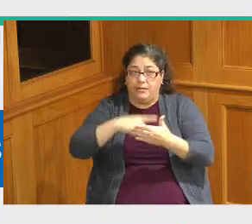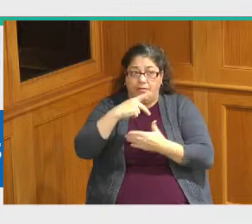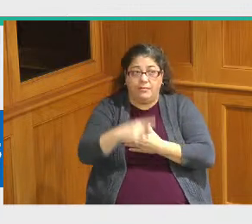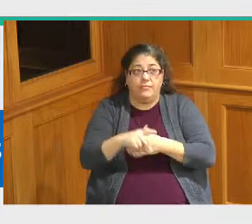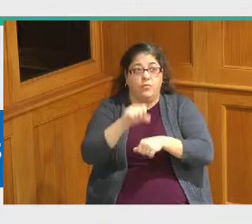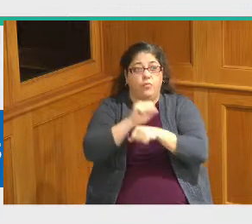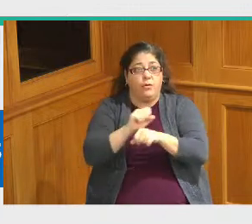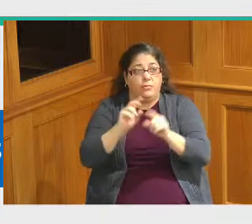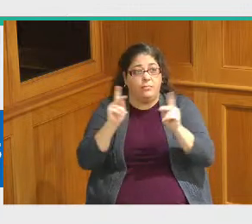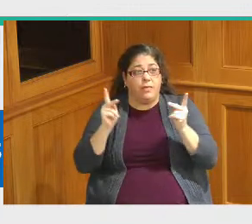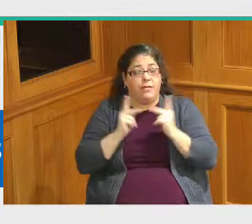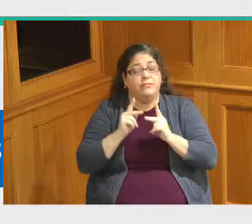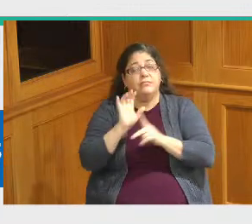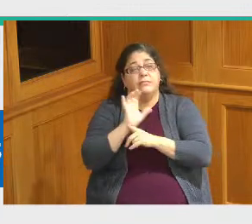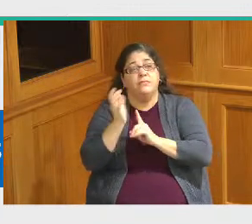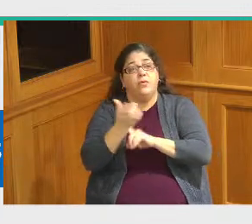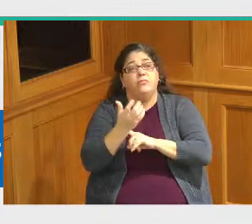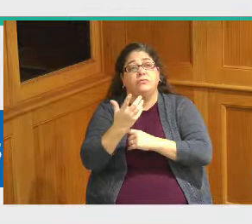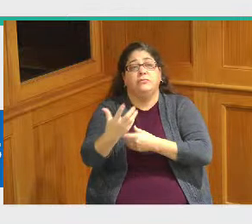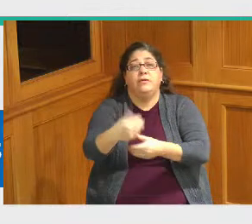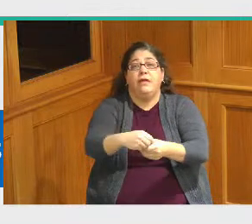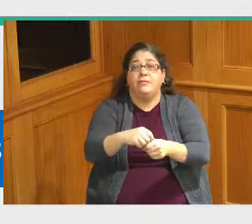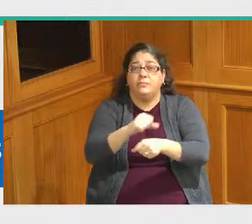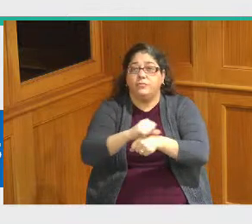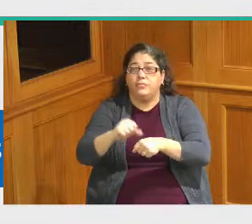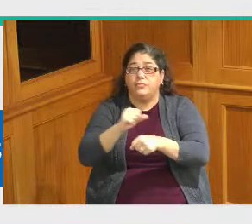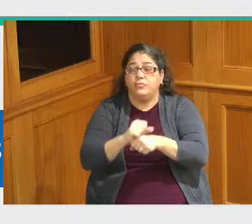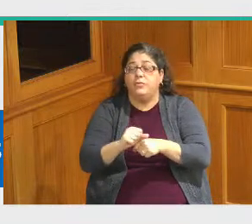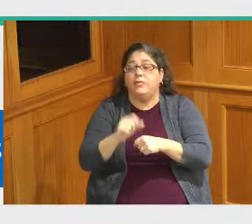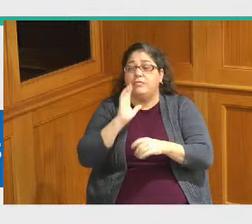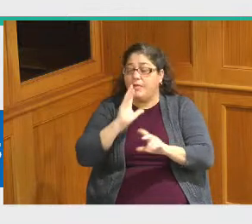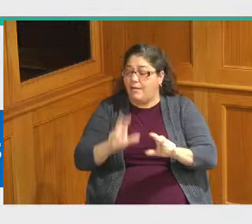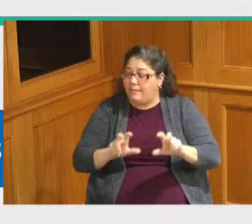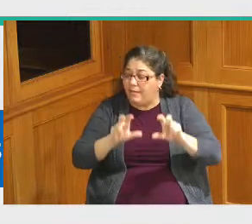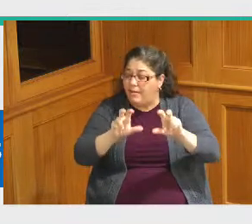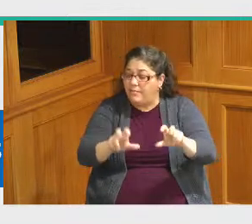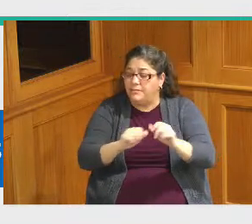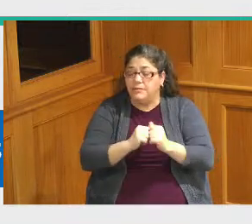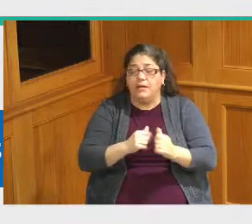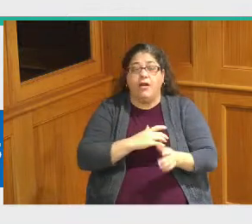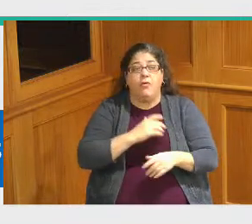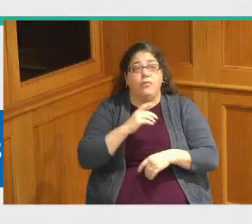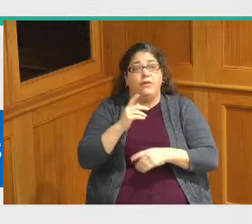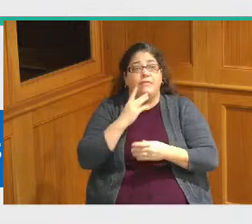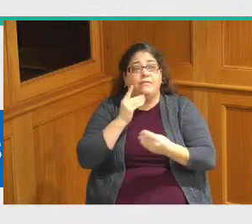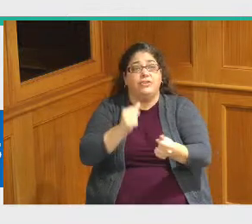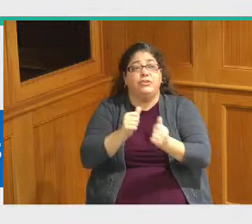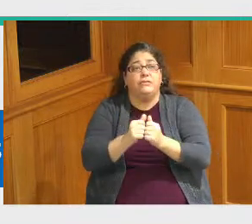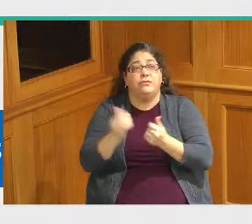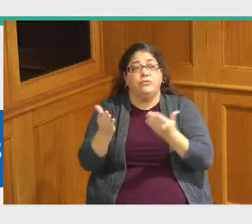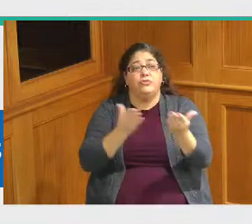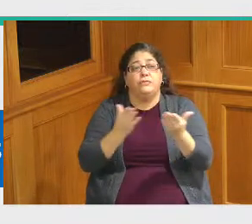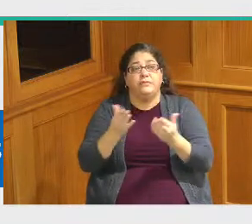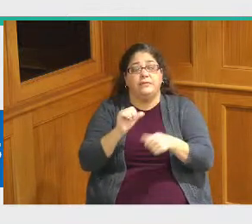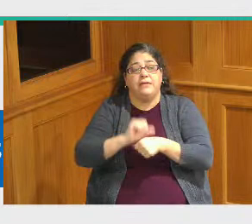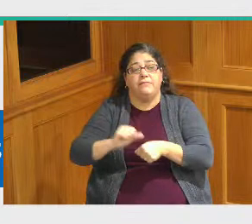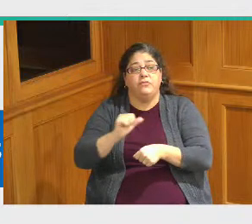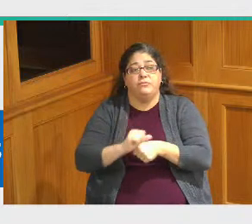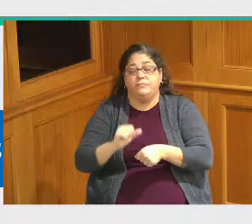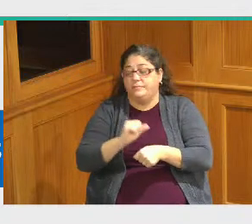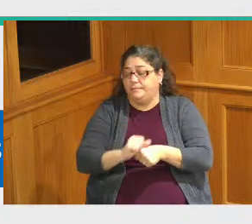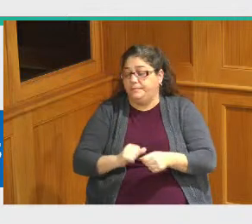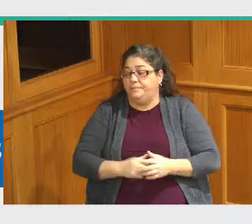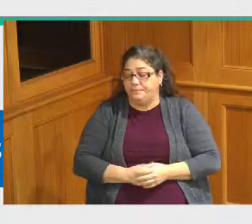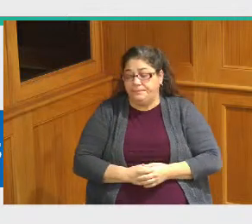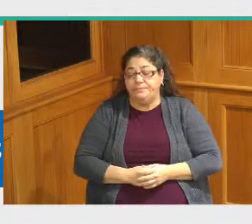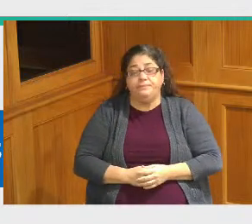and engagement work, employee development, investment, and our efficiency in service efforts.